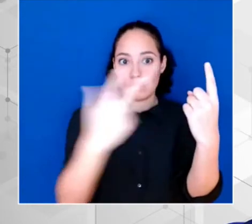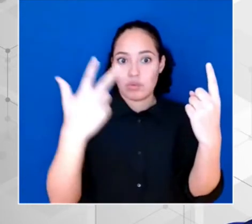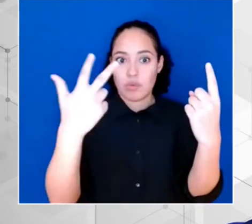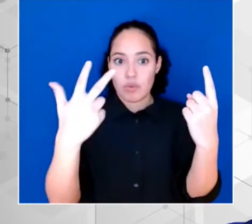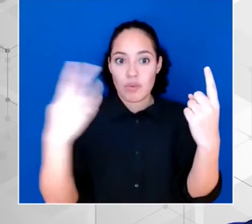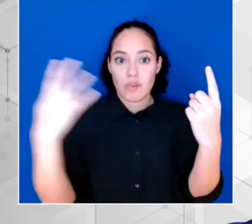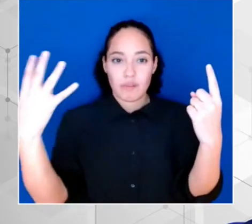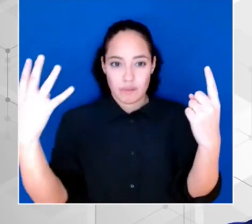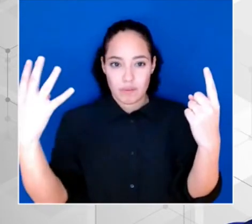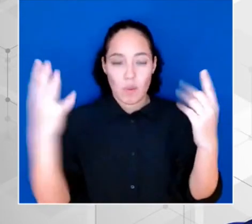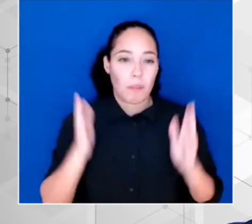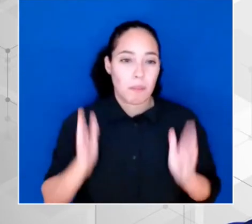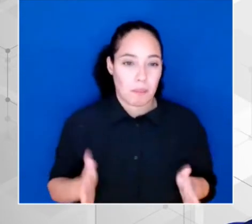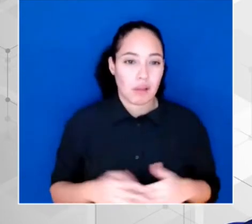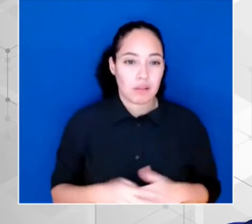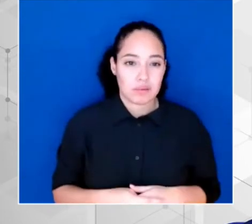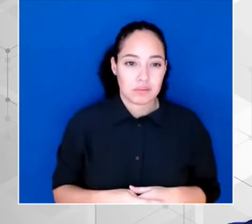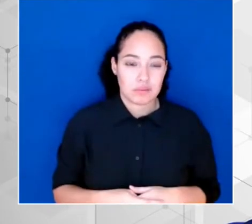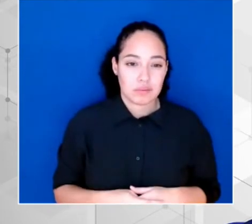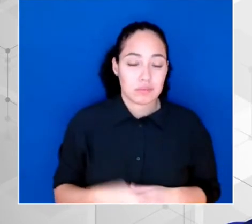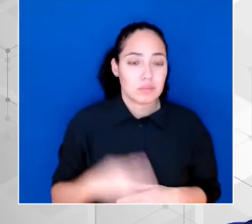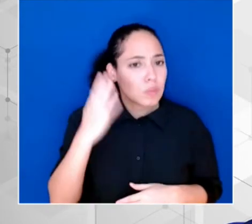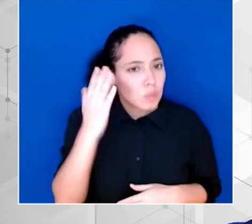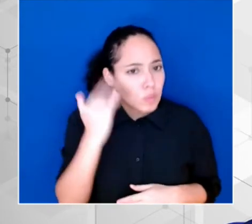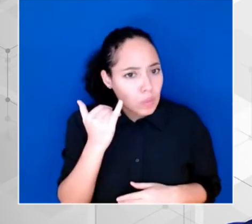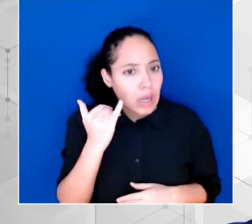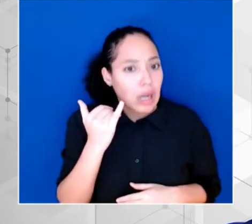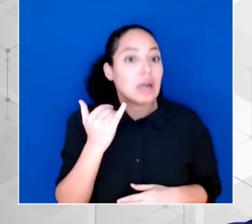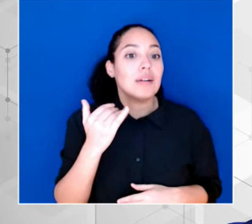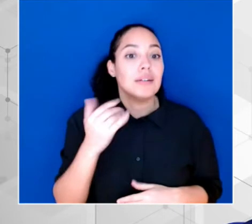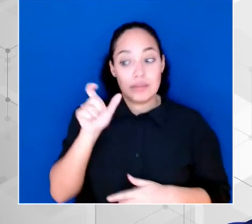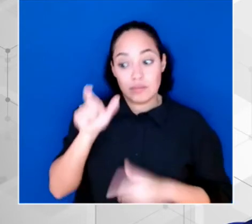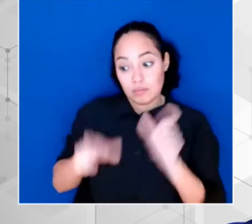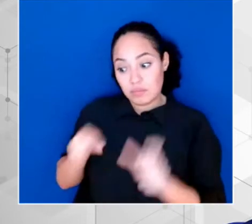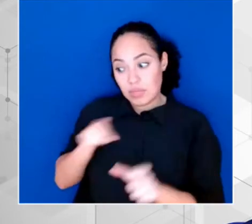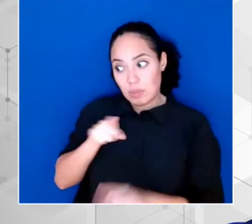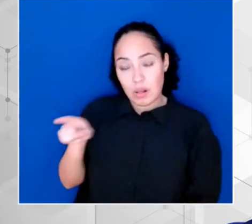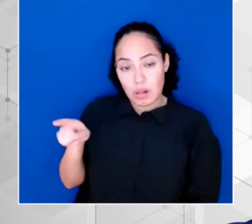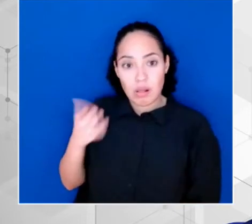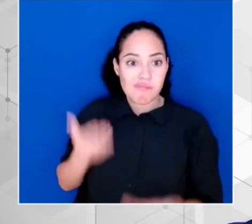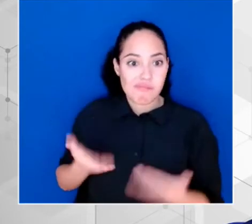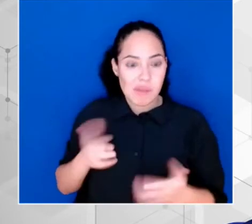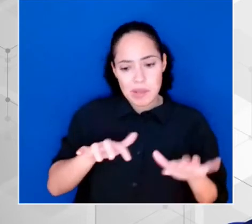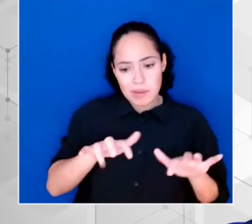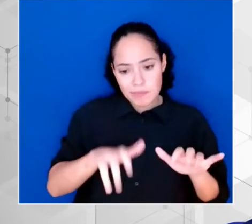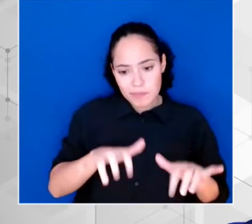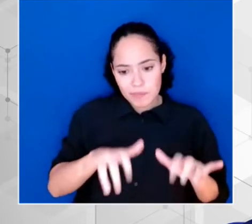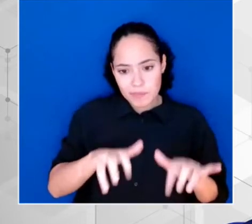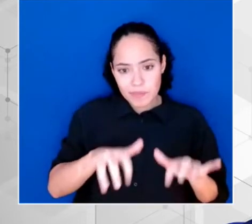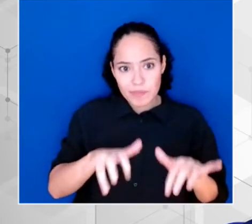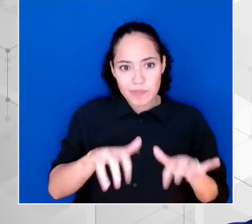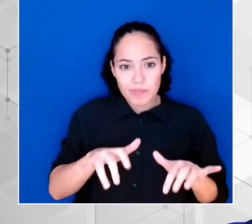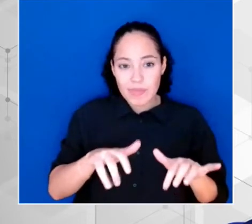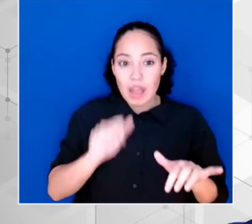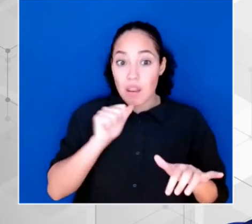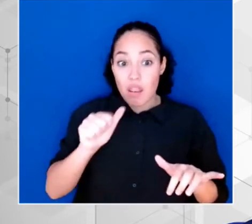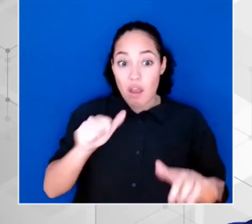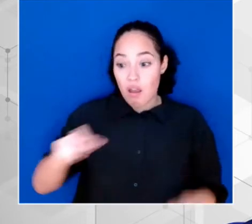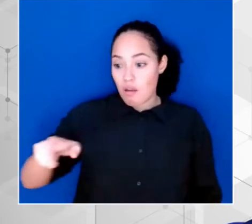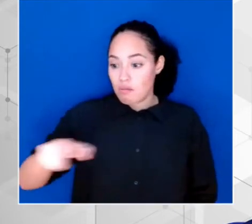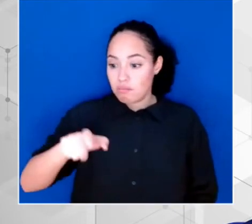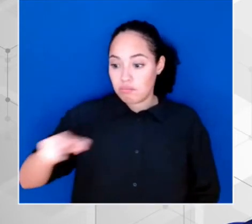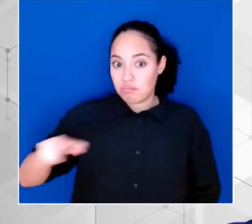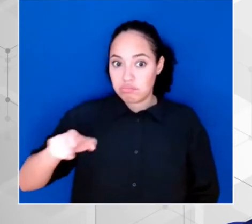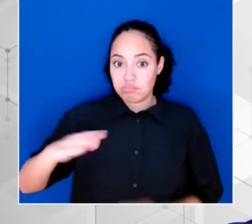some users will scan and navigate through your website using the tab key or a keyboard instead of a mouse. So you need to be